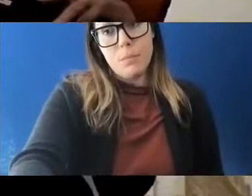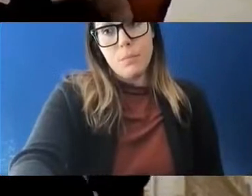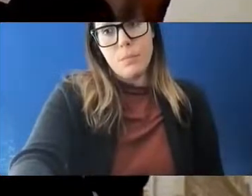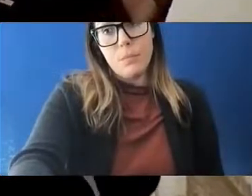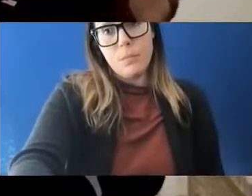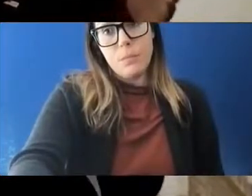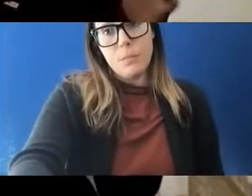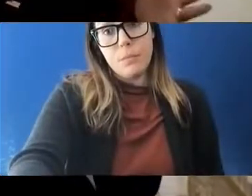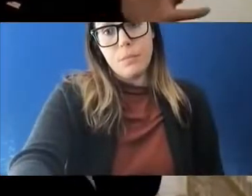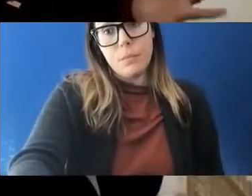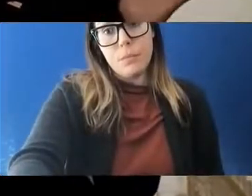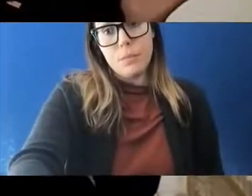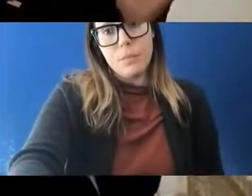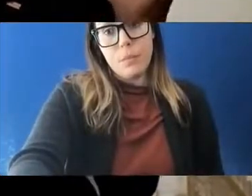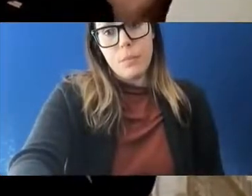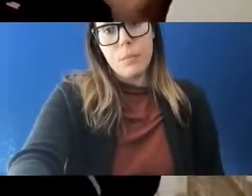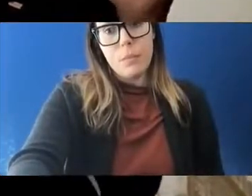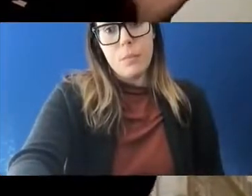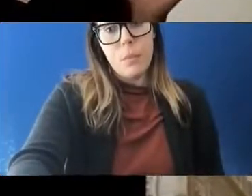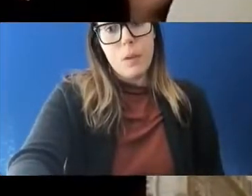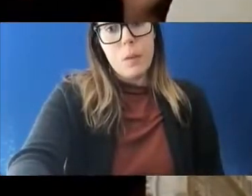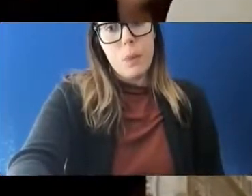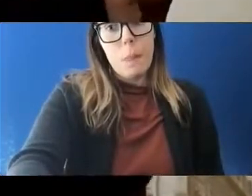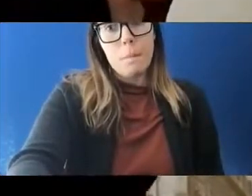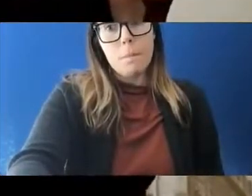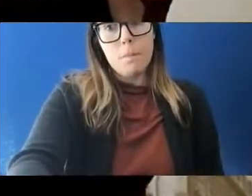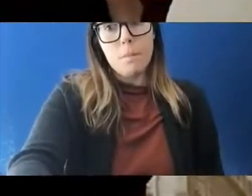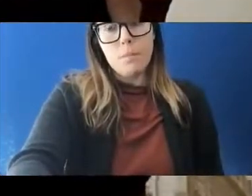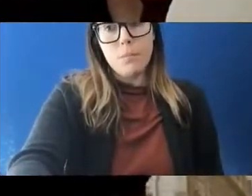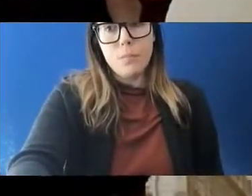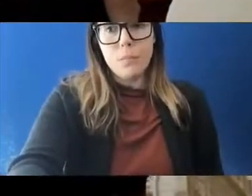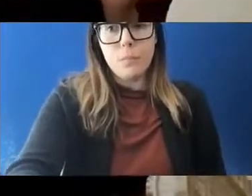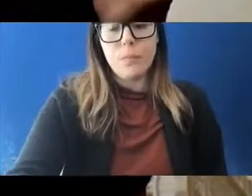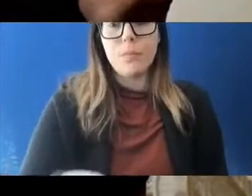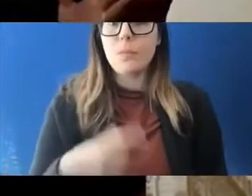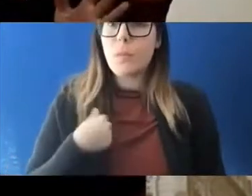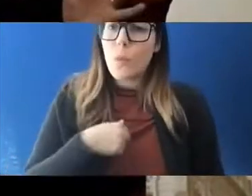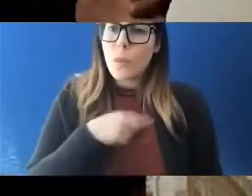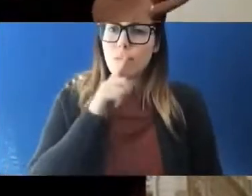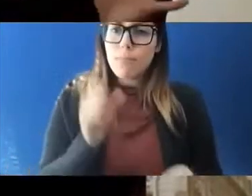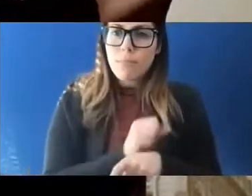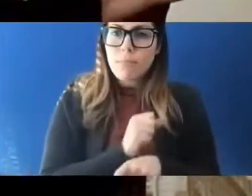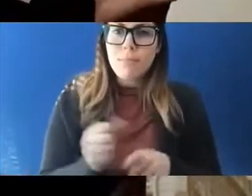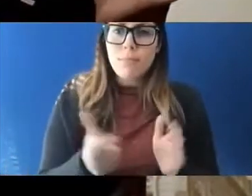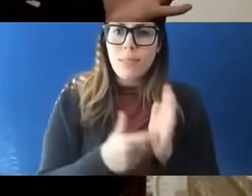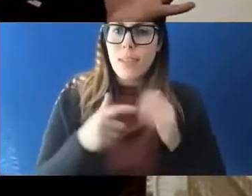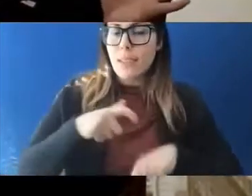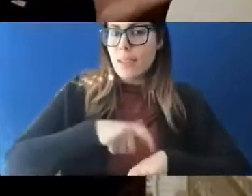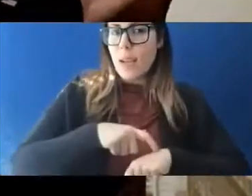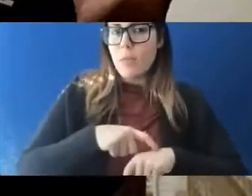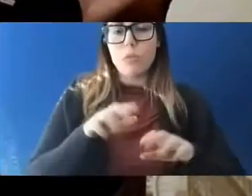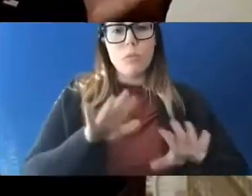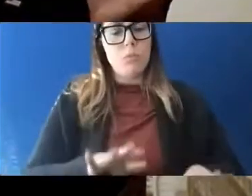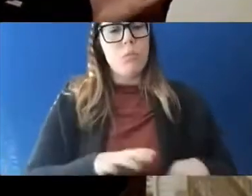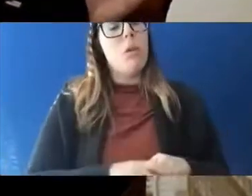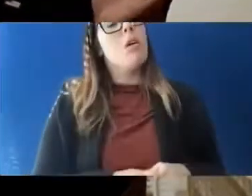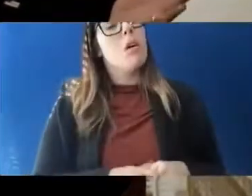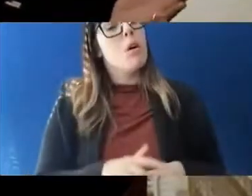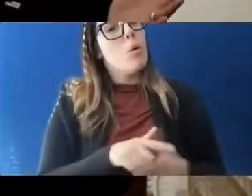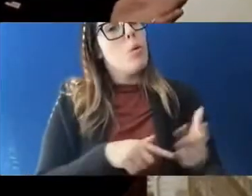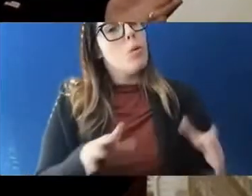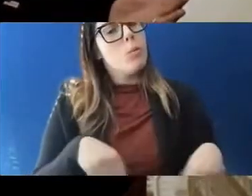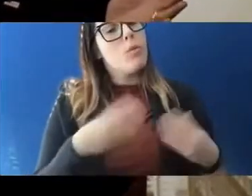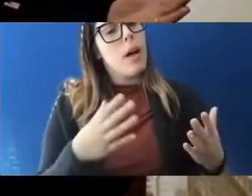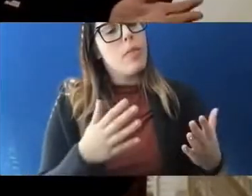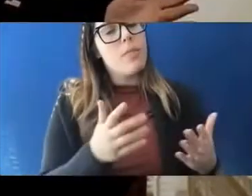think this group will appreciate it, we have really taken the time to sit back and think about what will provide the